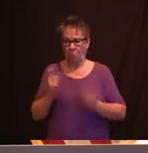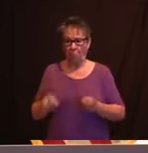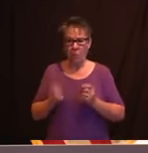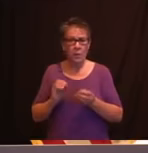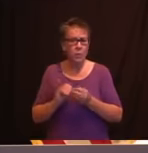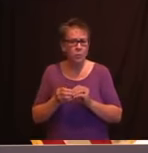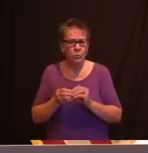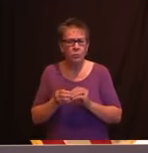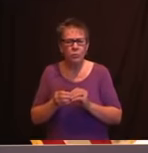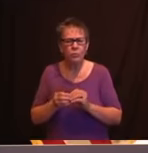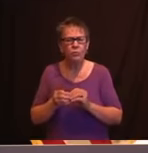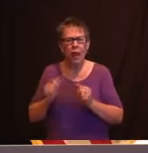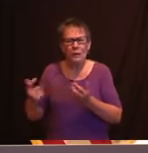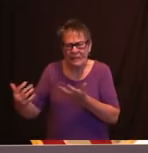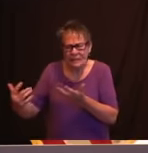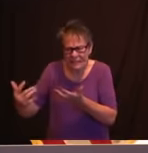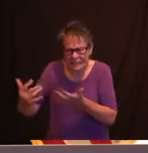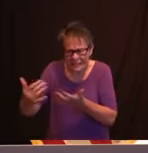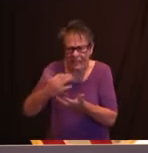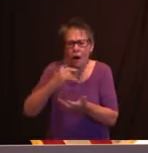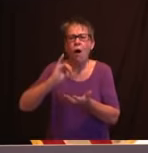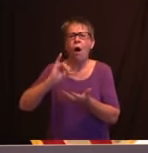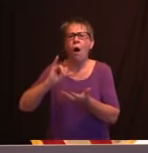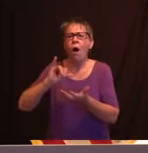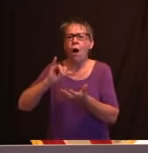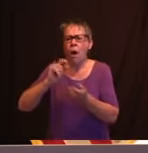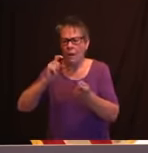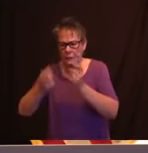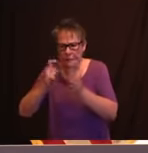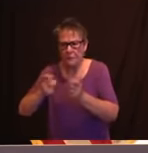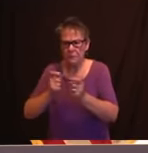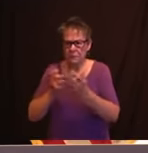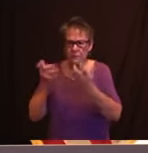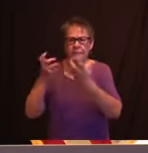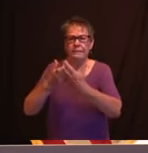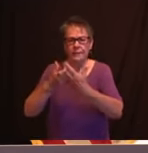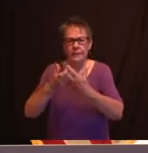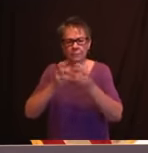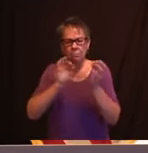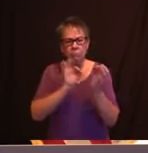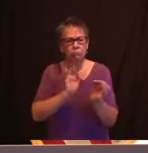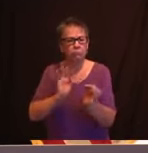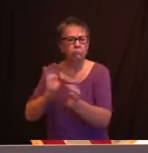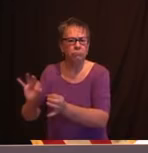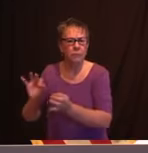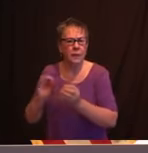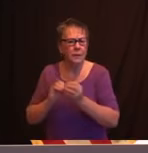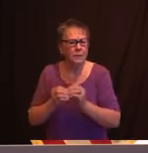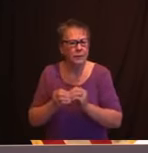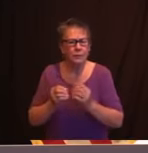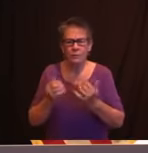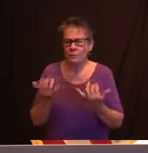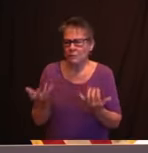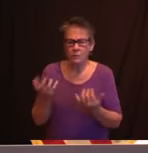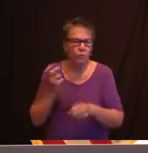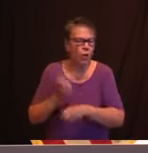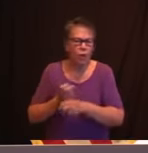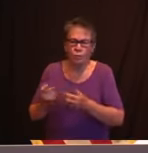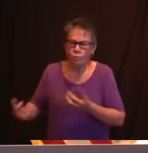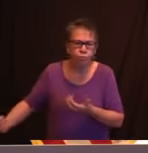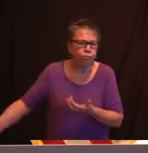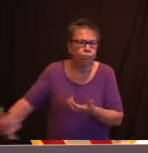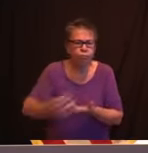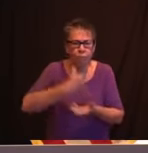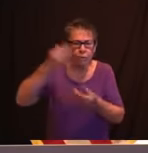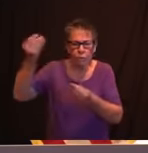this is a lab-confirmed fatality. We don't want to speculate. But my personal opinion is